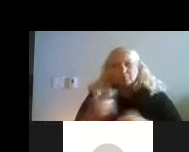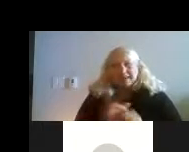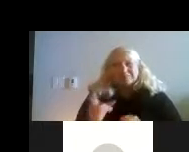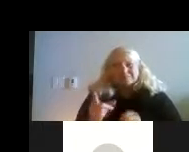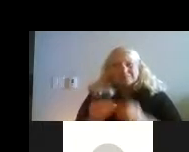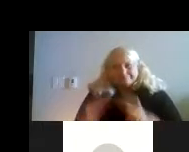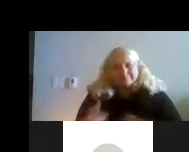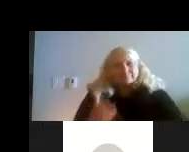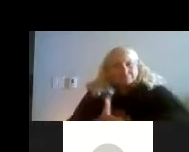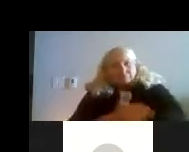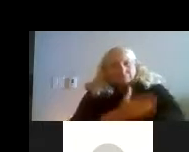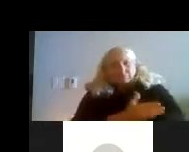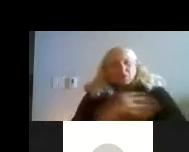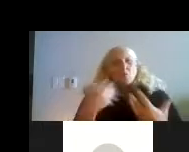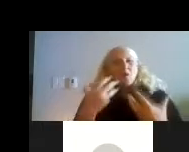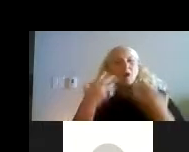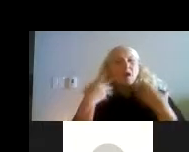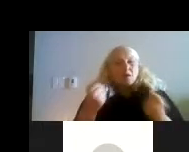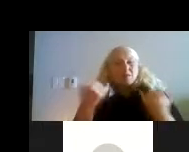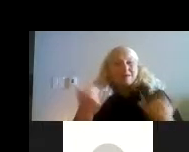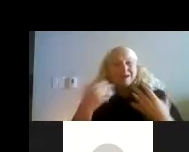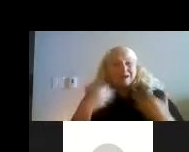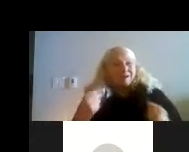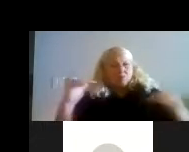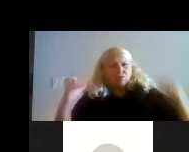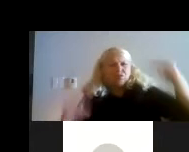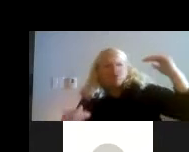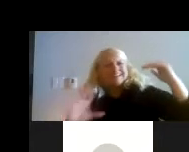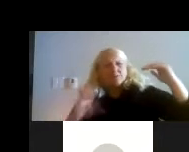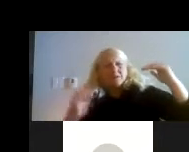more health equity. Next slide, please.